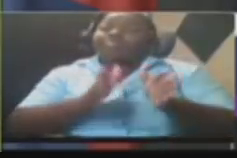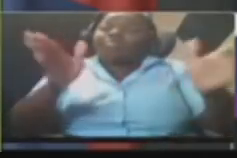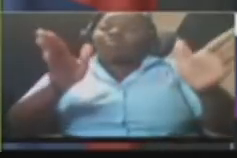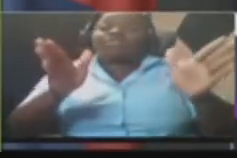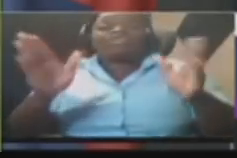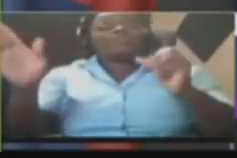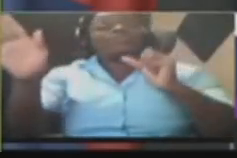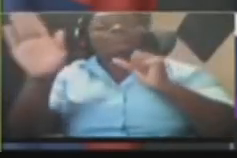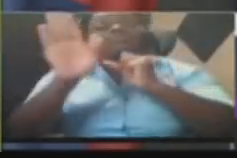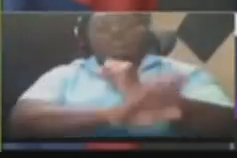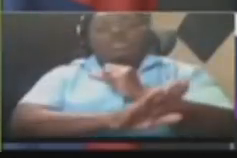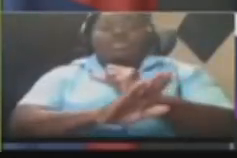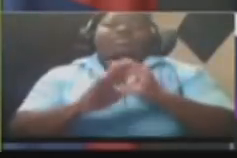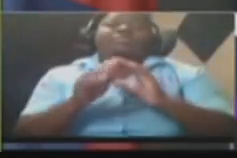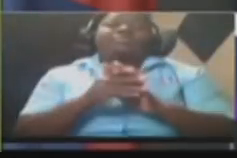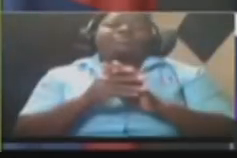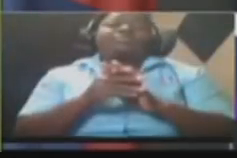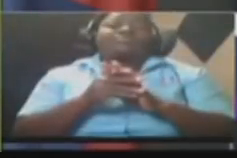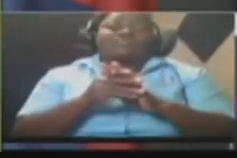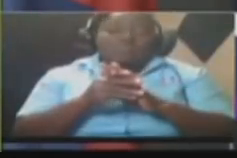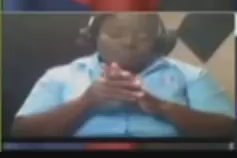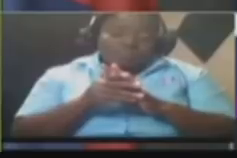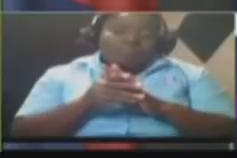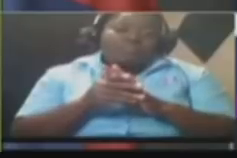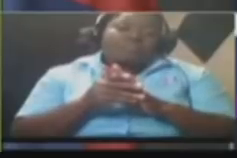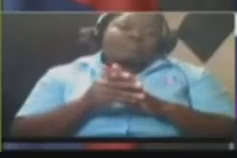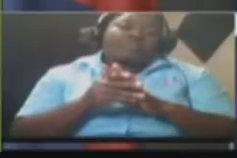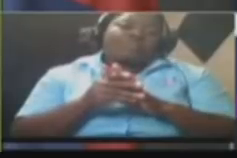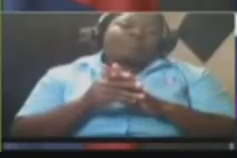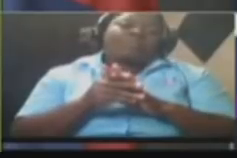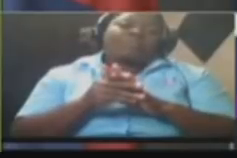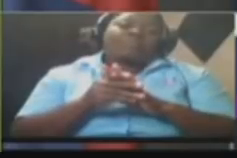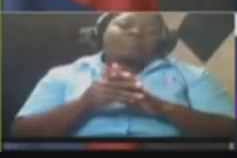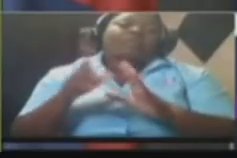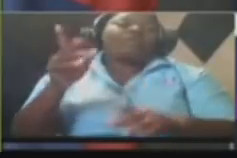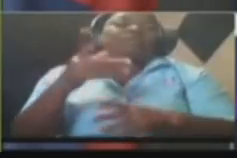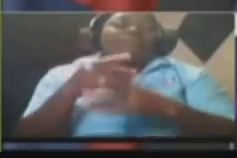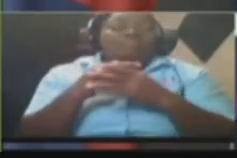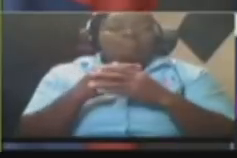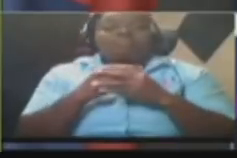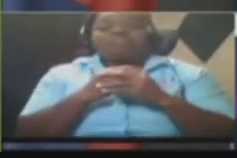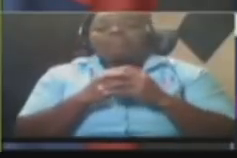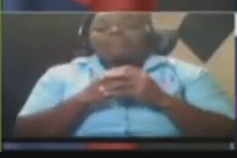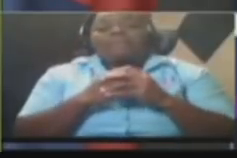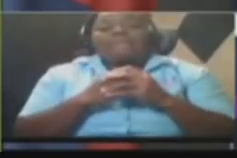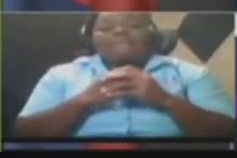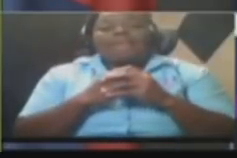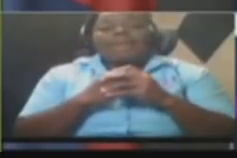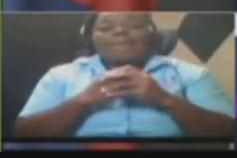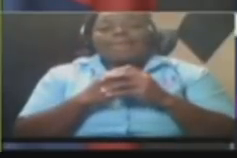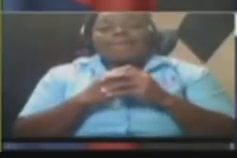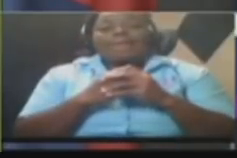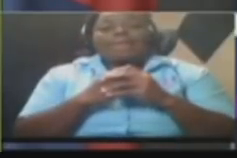be among the world's population of vaccinated people. We've done